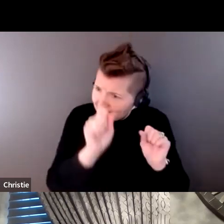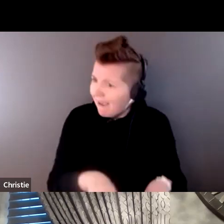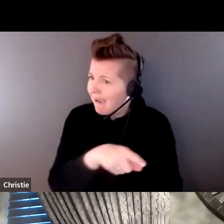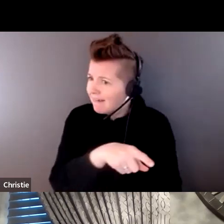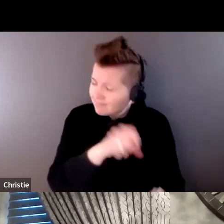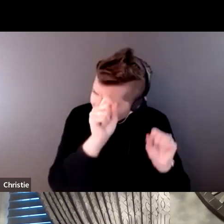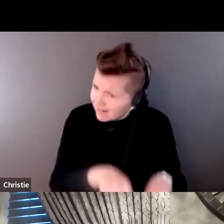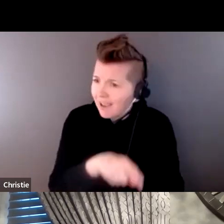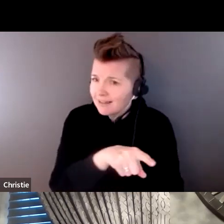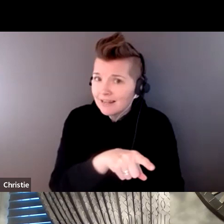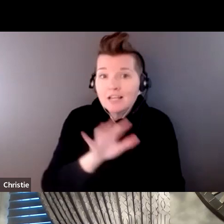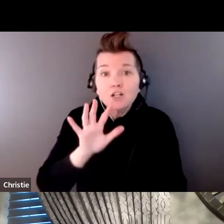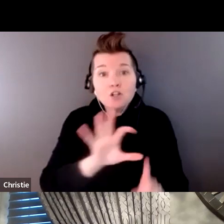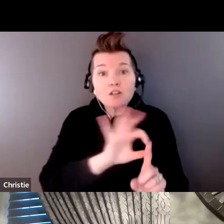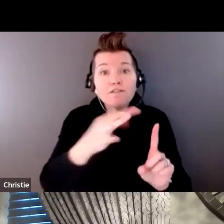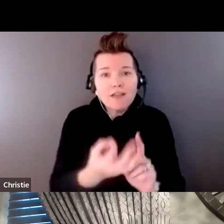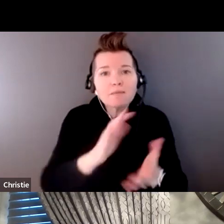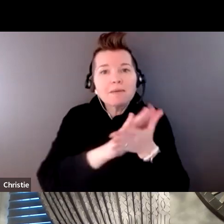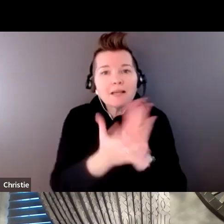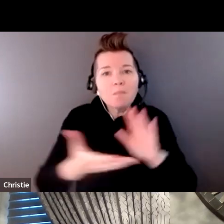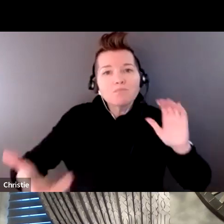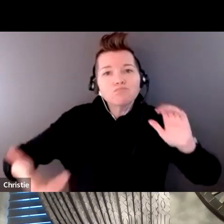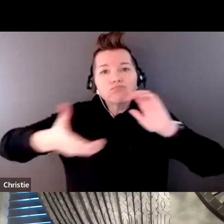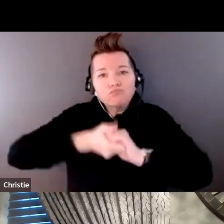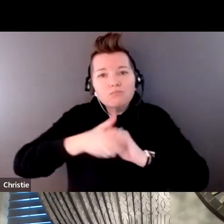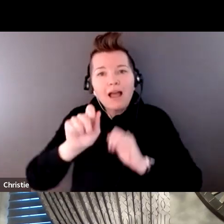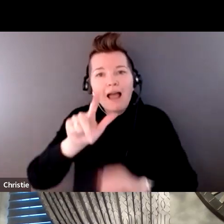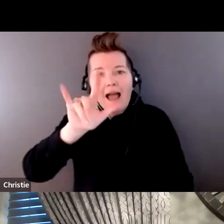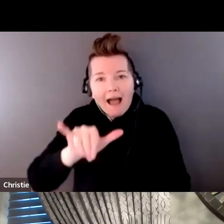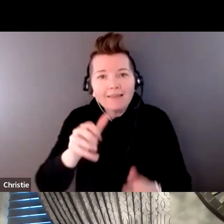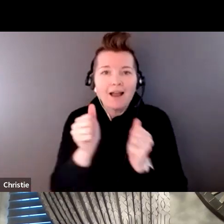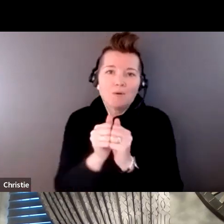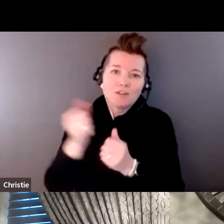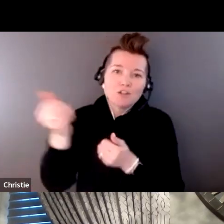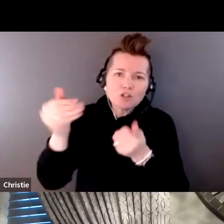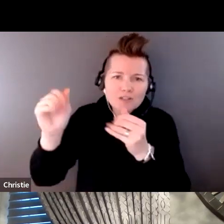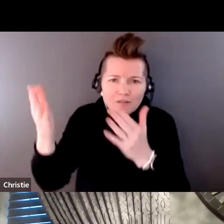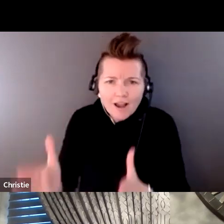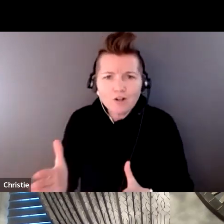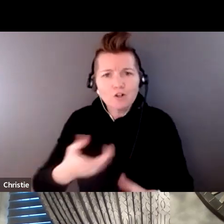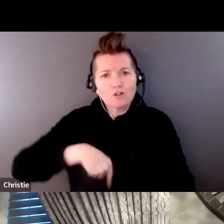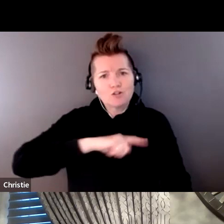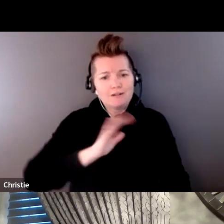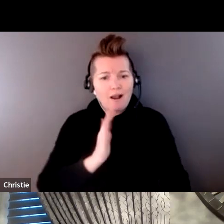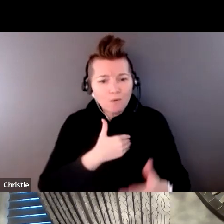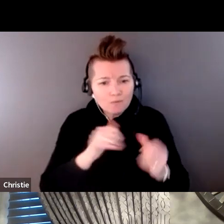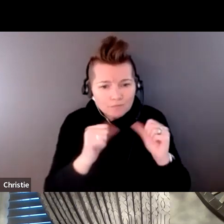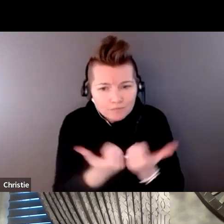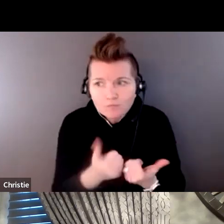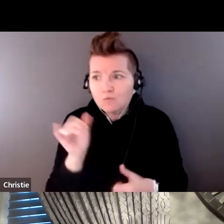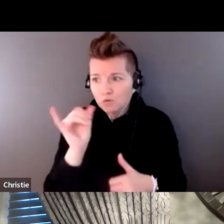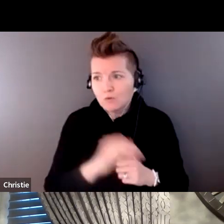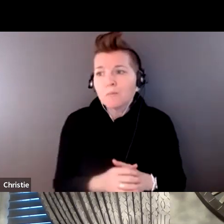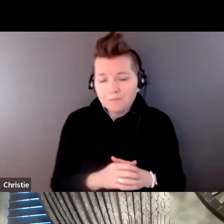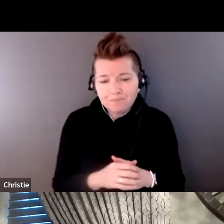should be allies with service providers, with us, to support their children's transition into adulthood. Some of